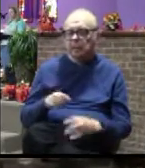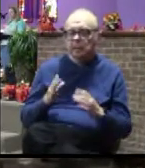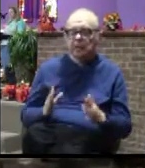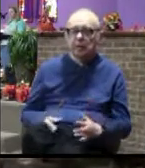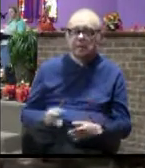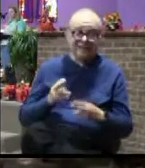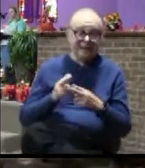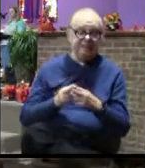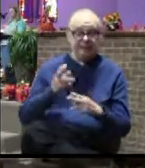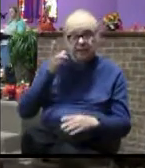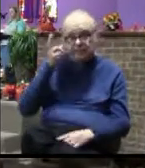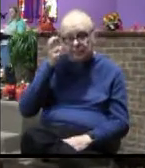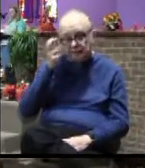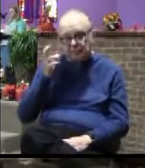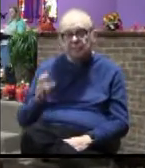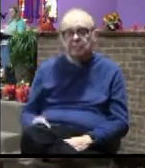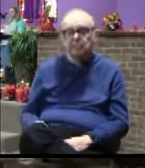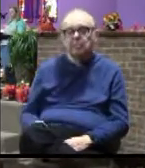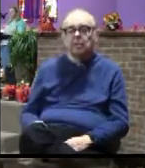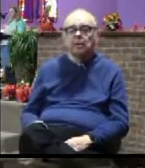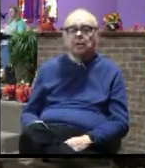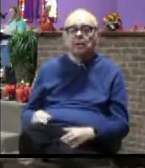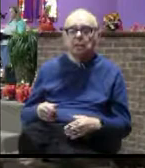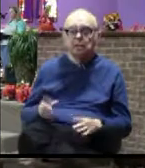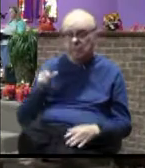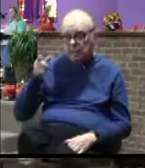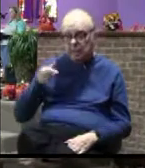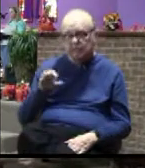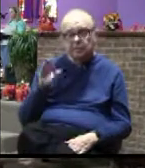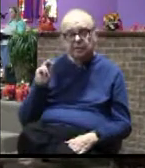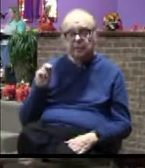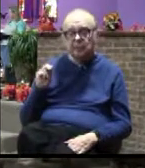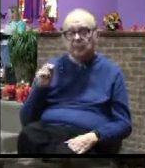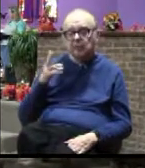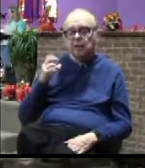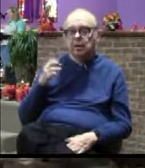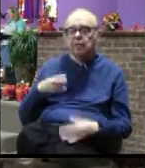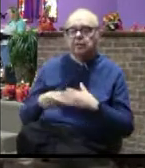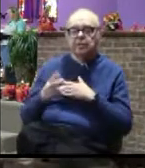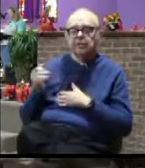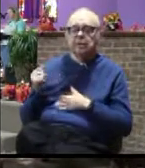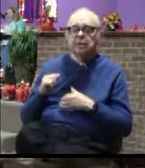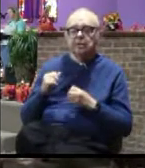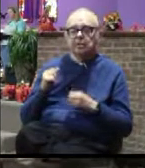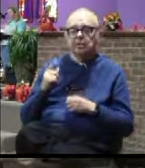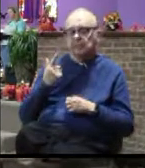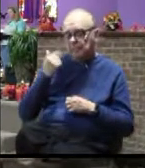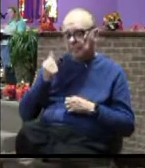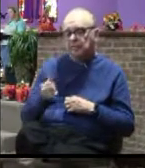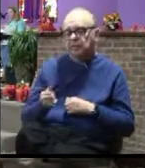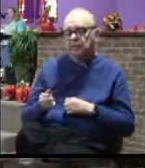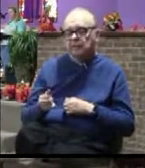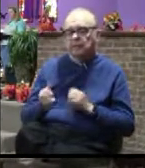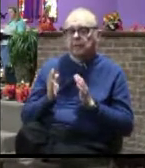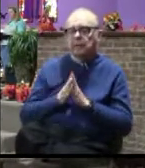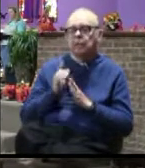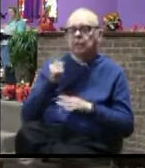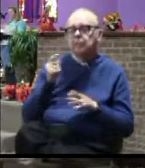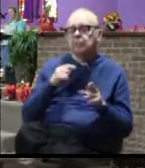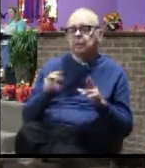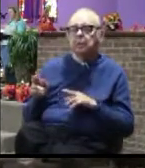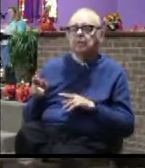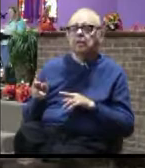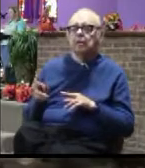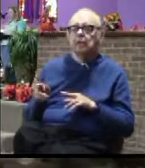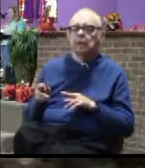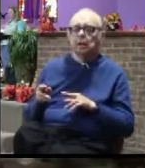the enemy is satan you can let him steal it that's up to you but this morning I'm asking you are